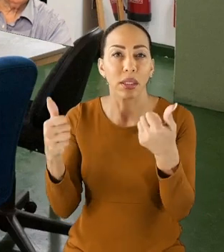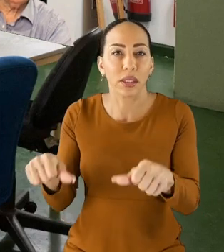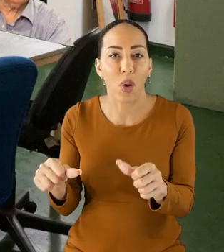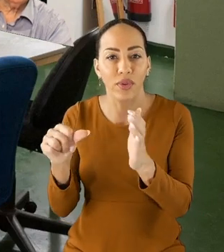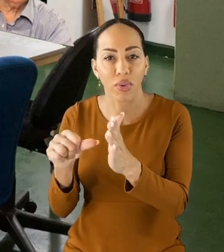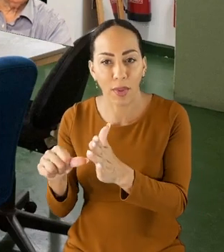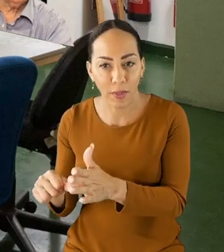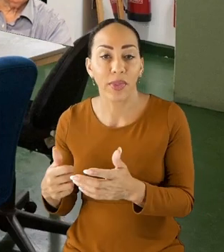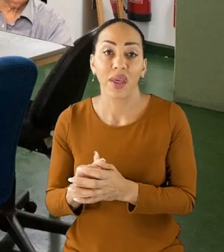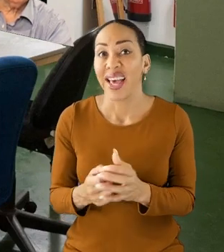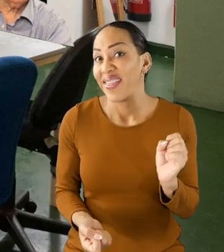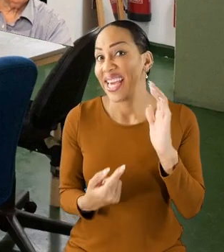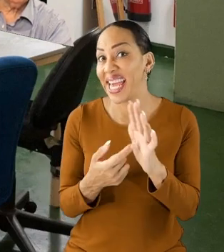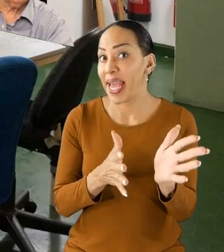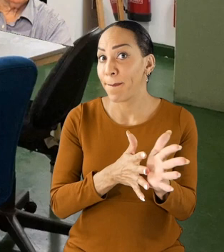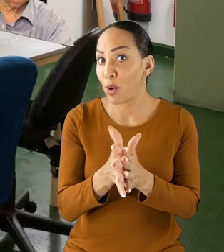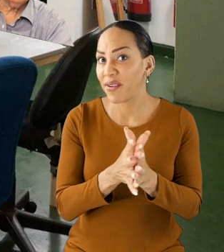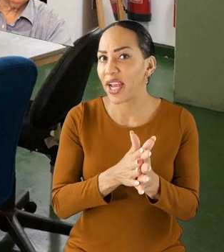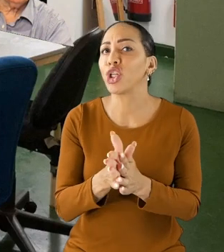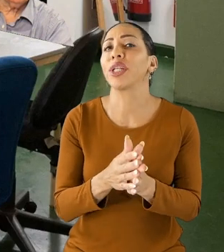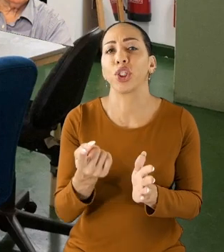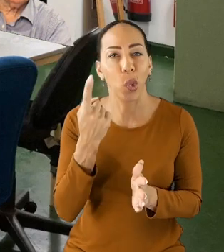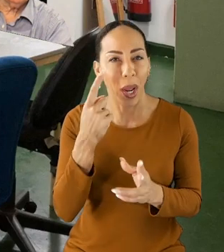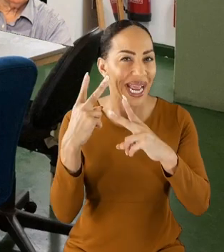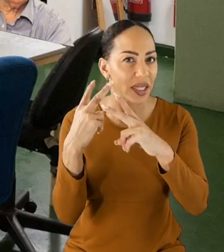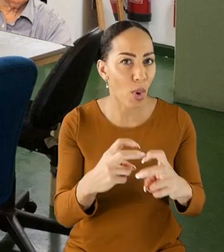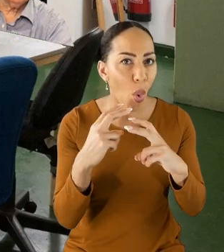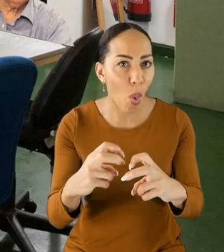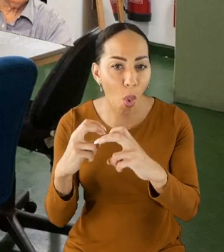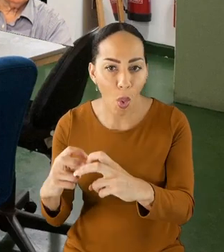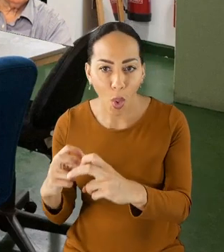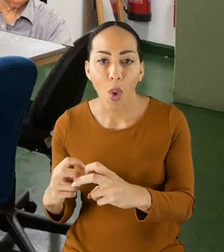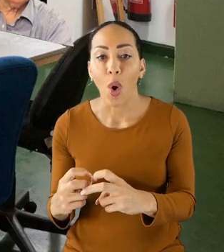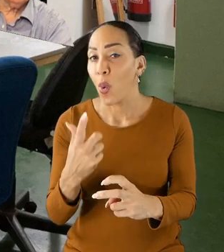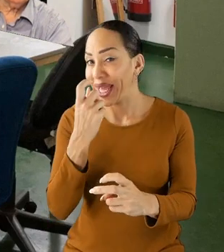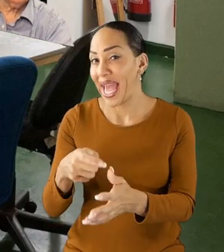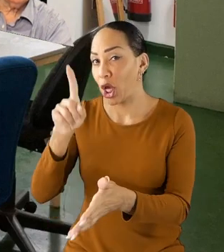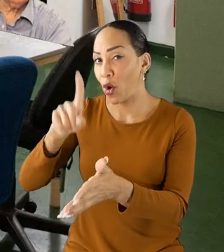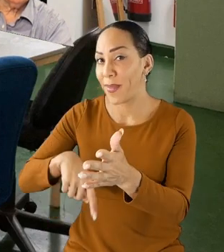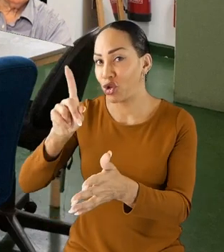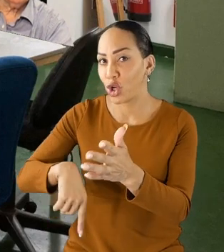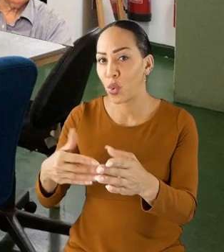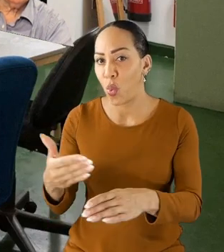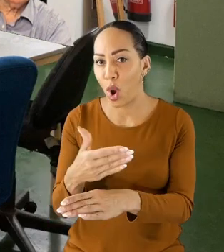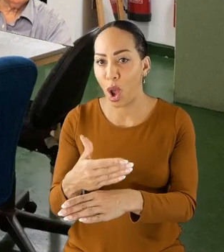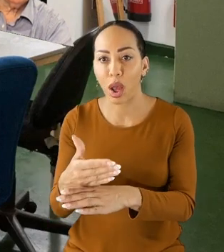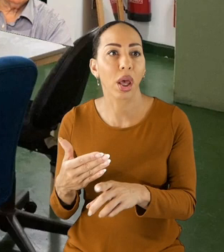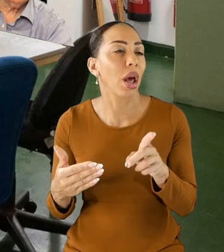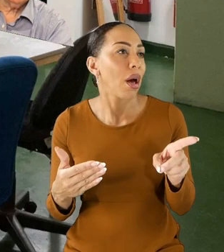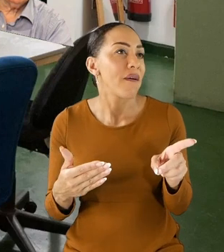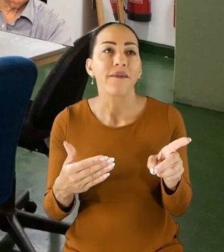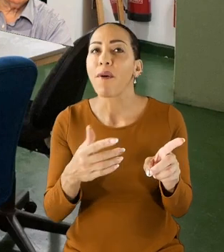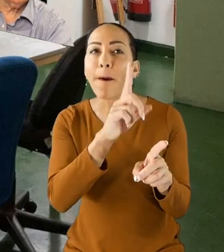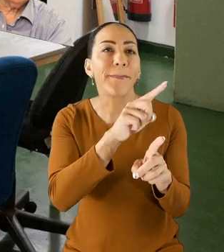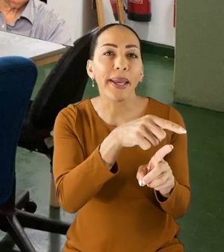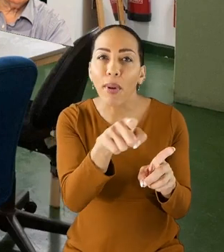I think, you know, one of our key motivations with this is to explore the fact that we can commission work from people